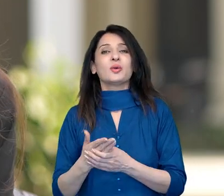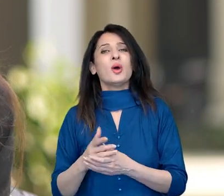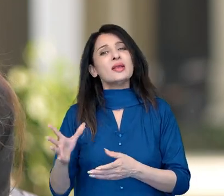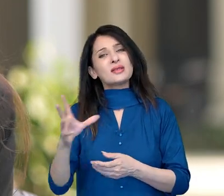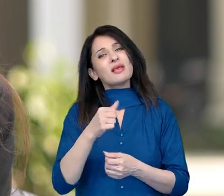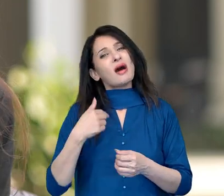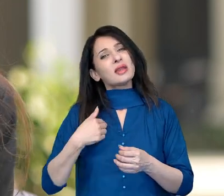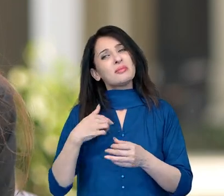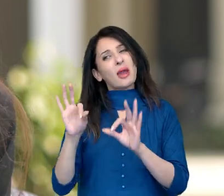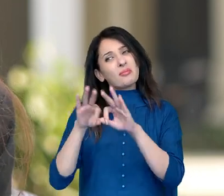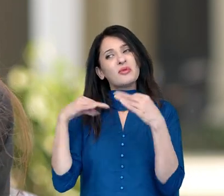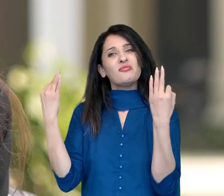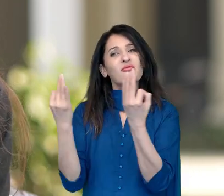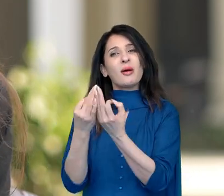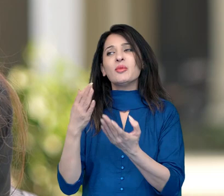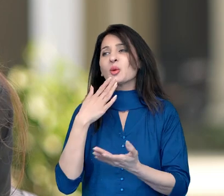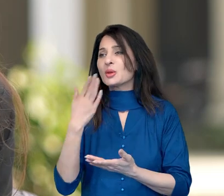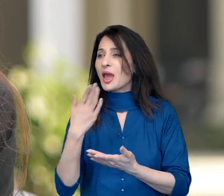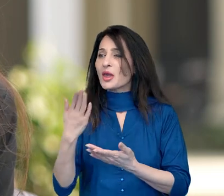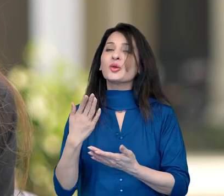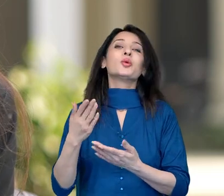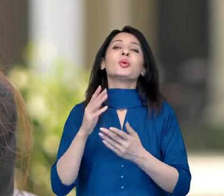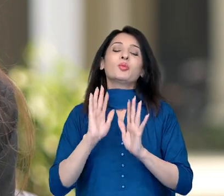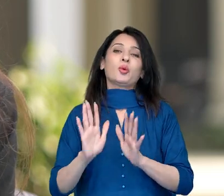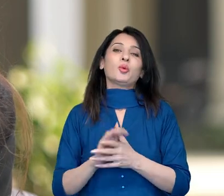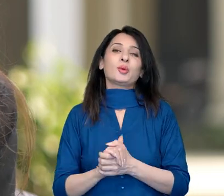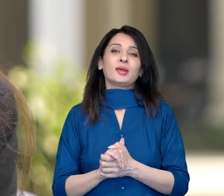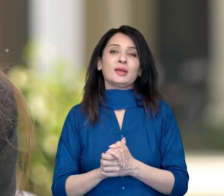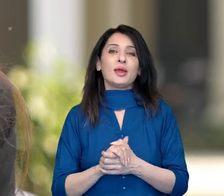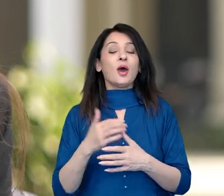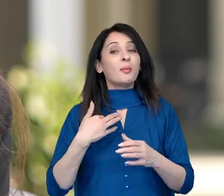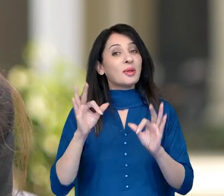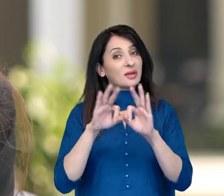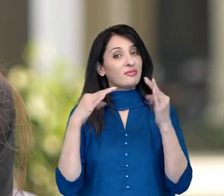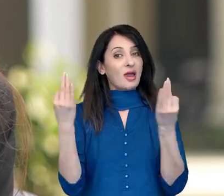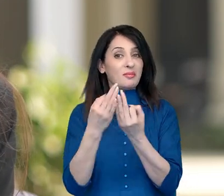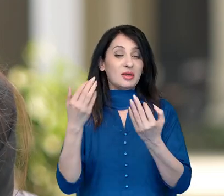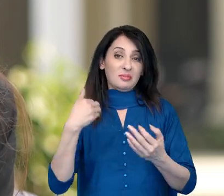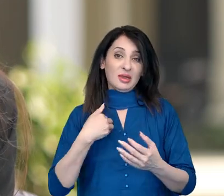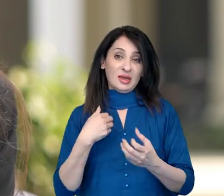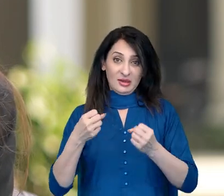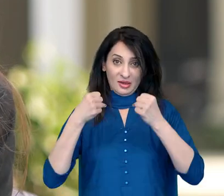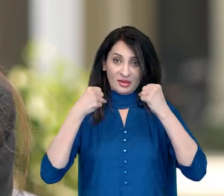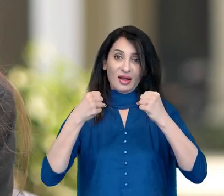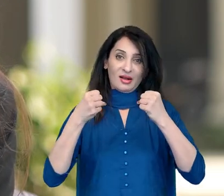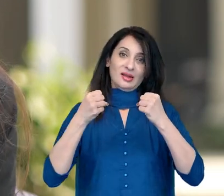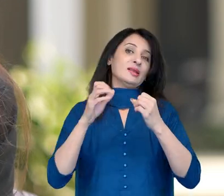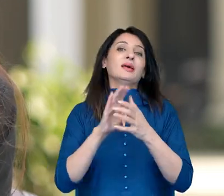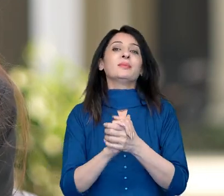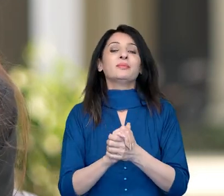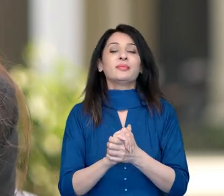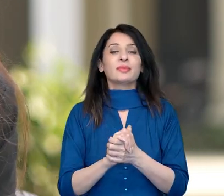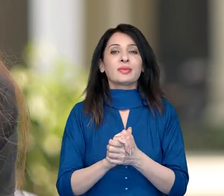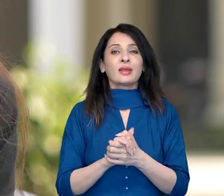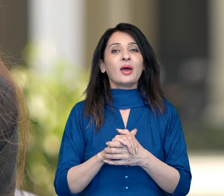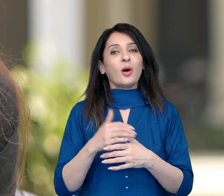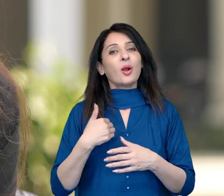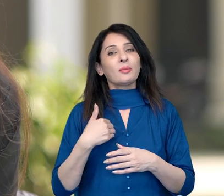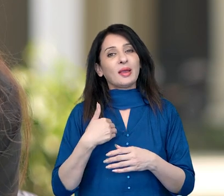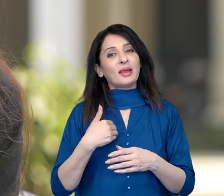this. Poppo, Dadi, and Chachu for always encouraging me. My family is my greatest strength, and I hope that someday I do